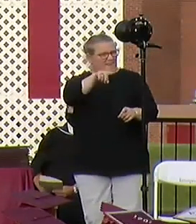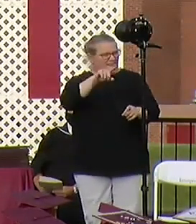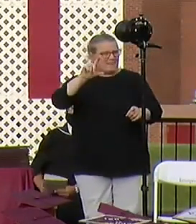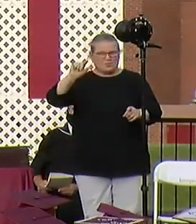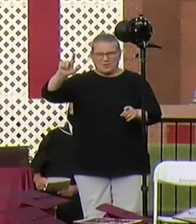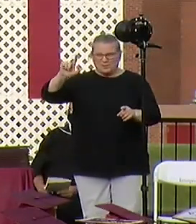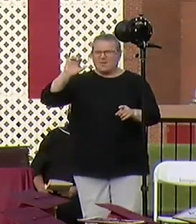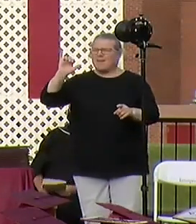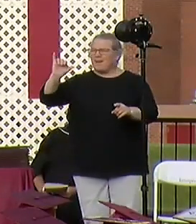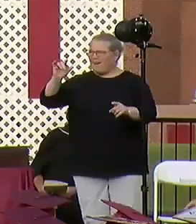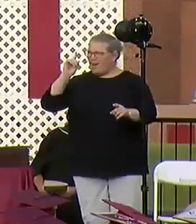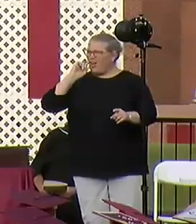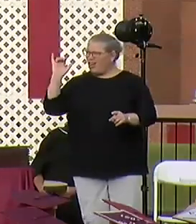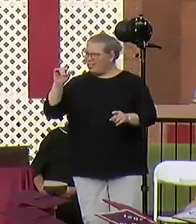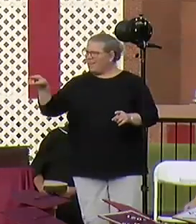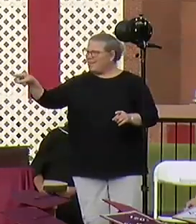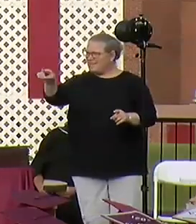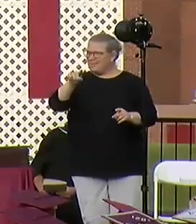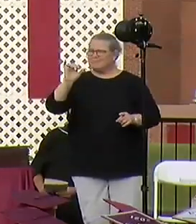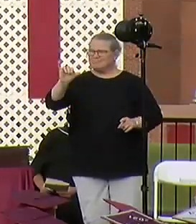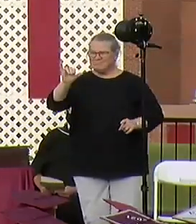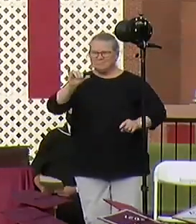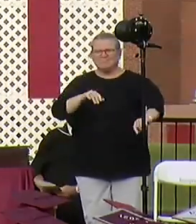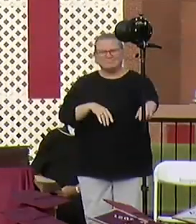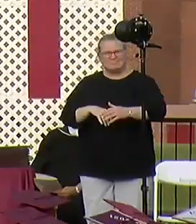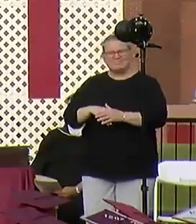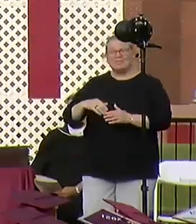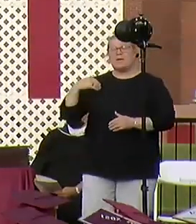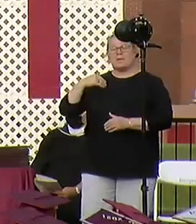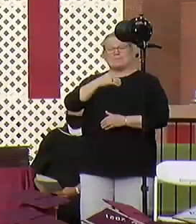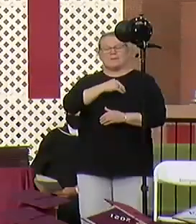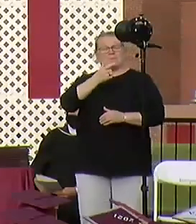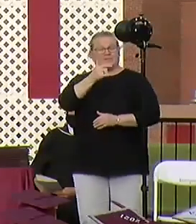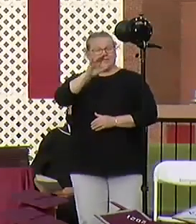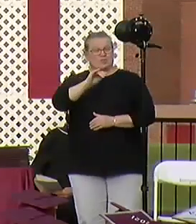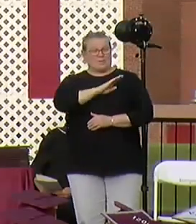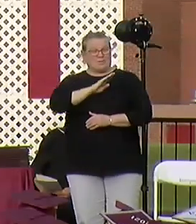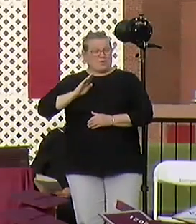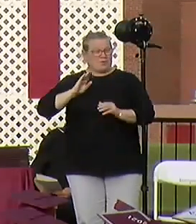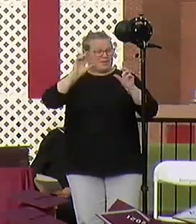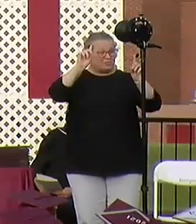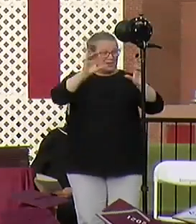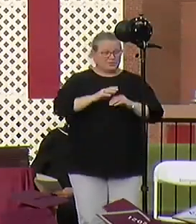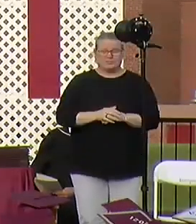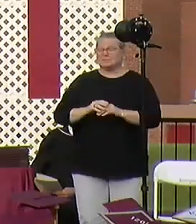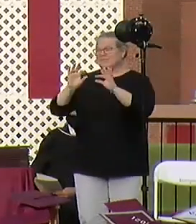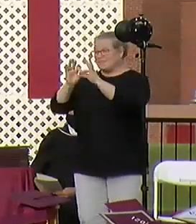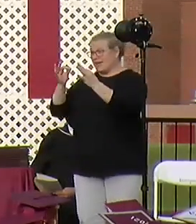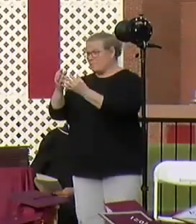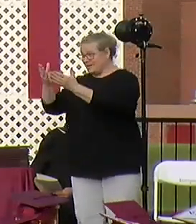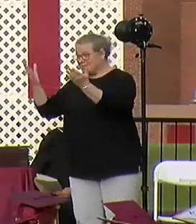Members of the Granby Board of Education, family,